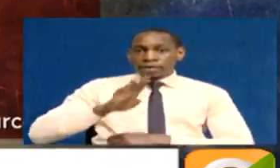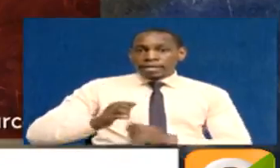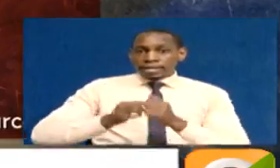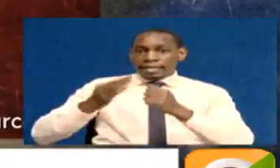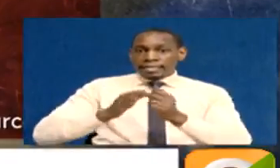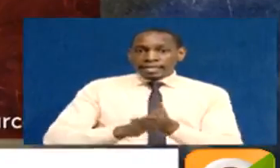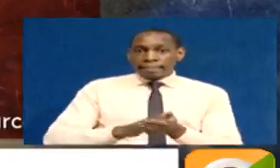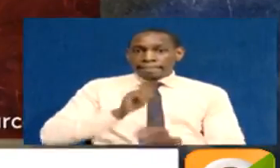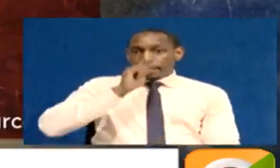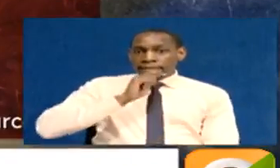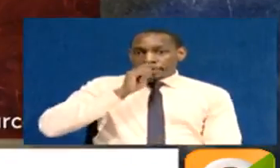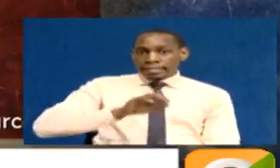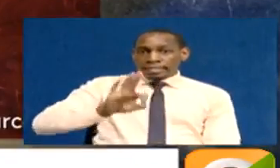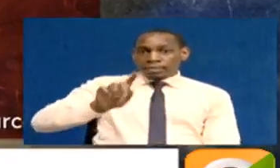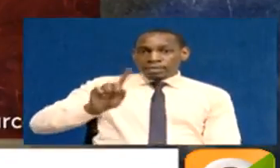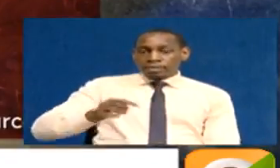31,418, Tanzania